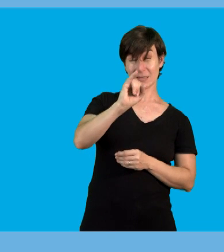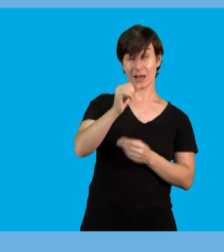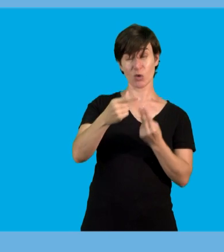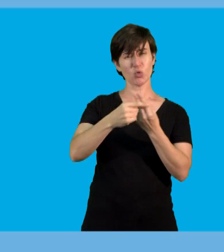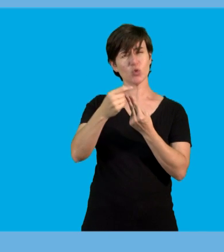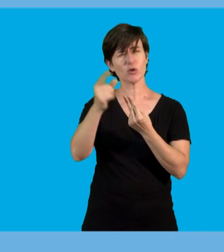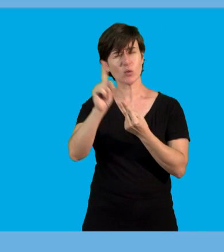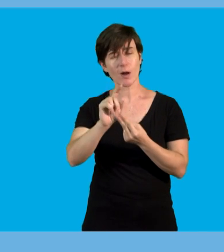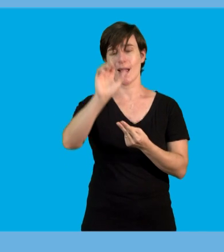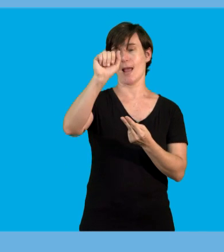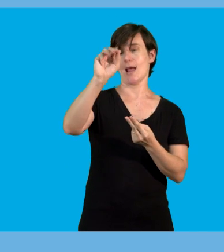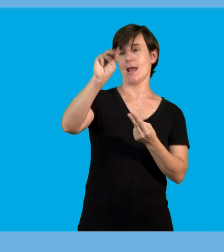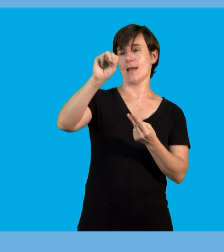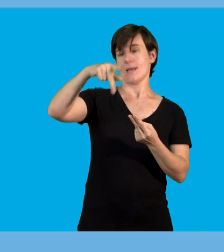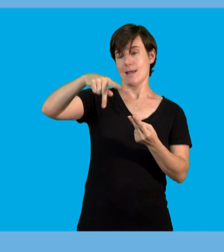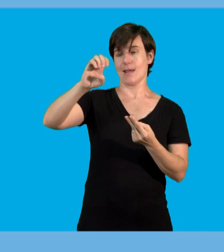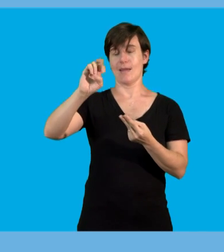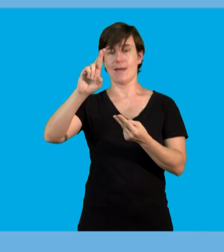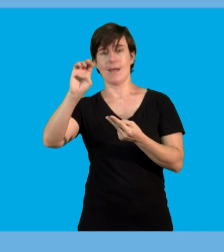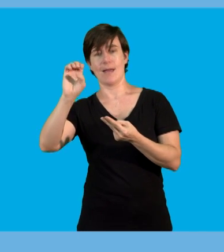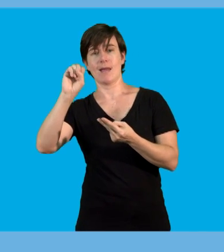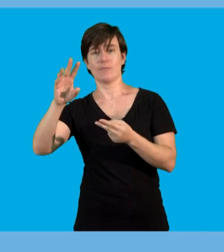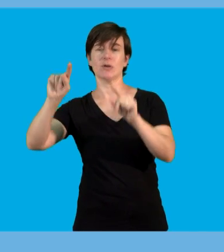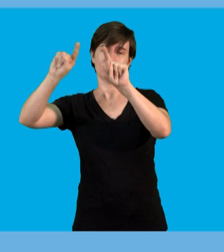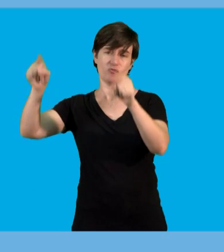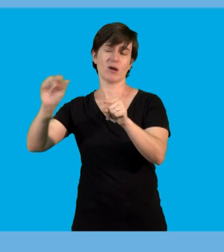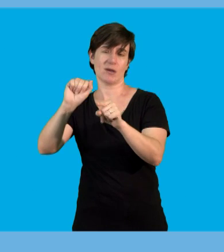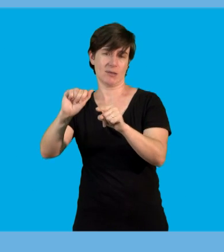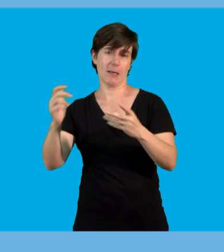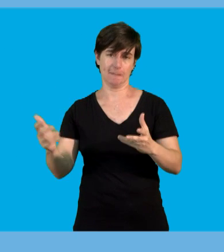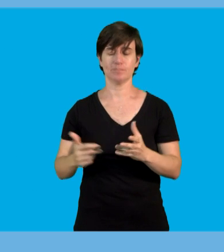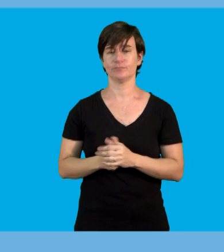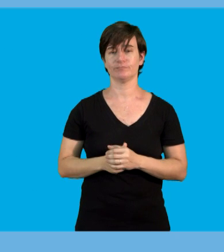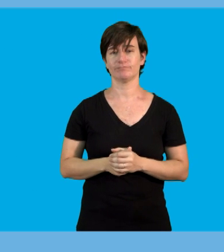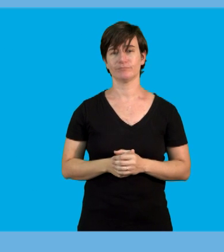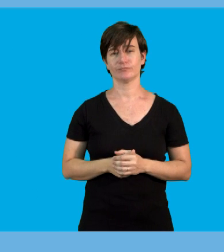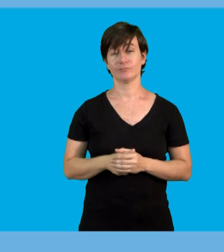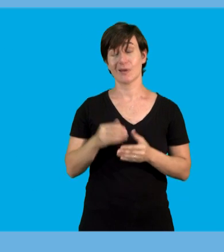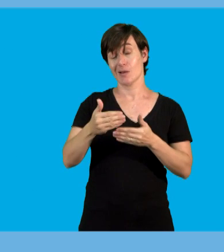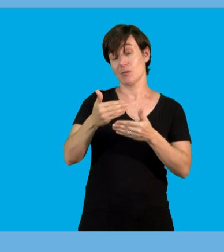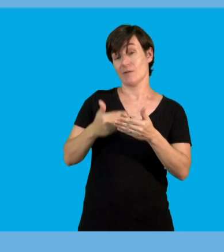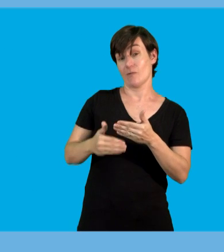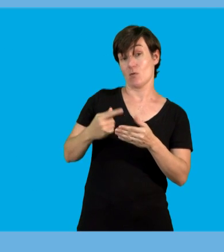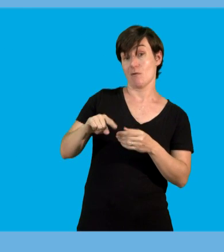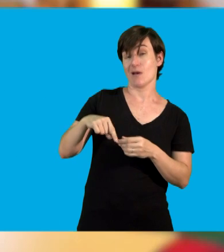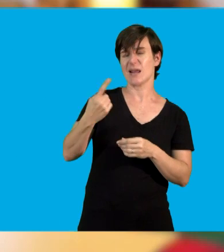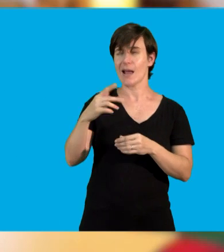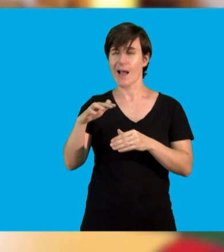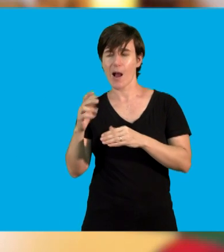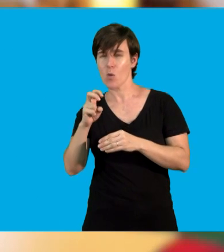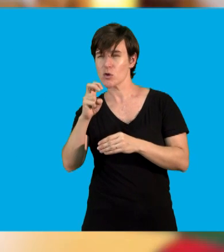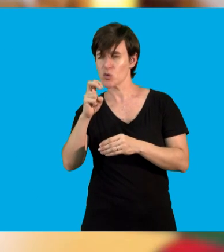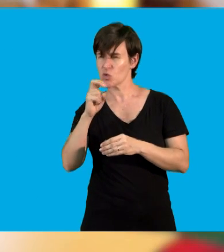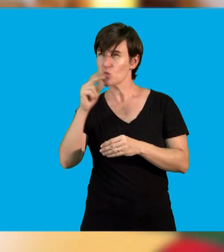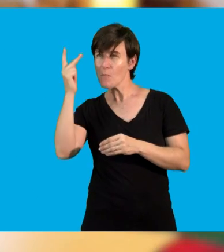is measured in amperes and is denoted by capital letter A as well. So with all of that said, before moving on to